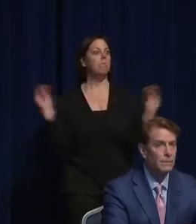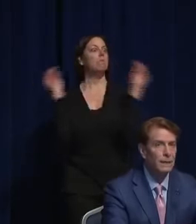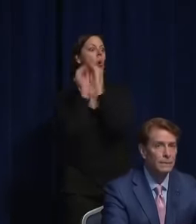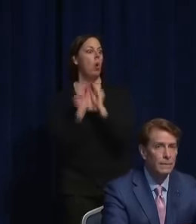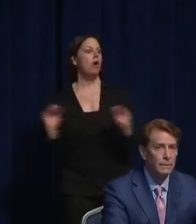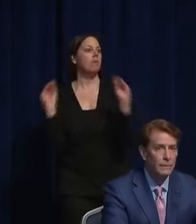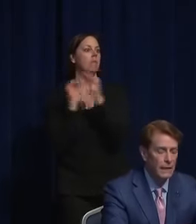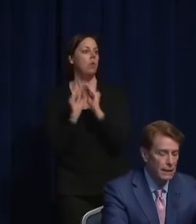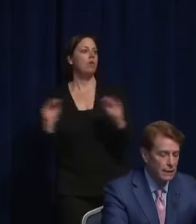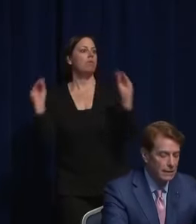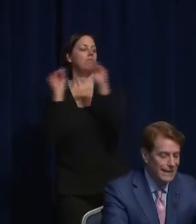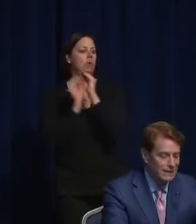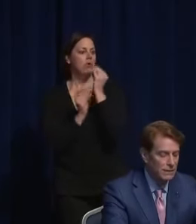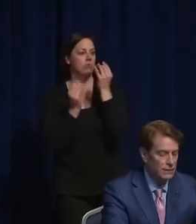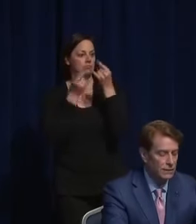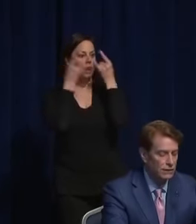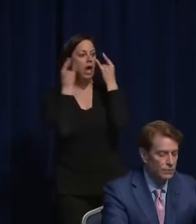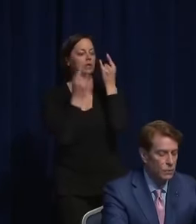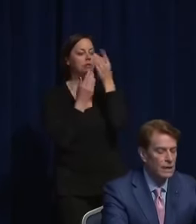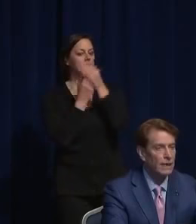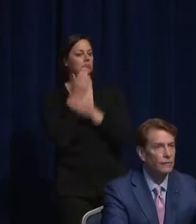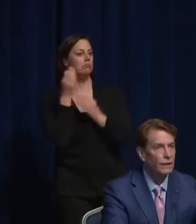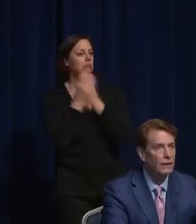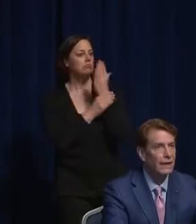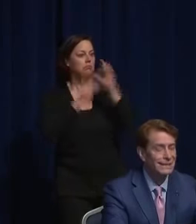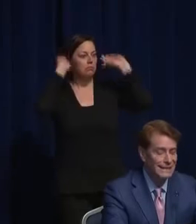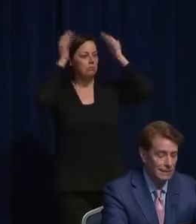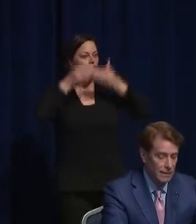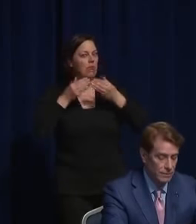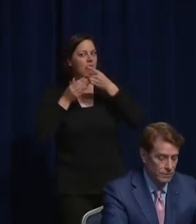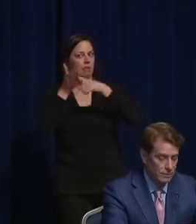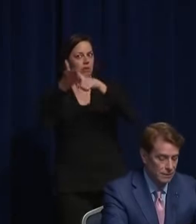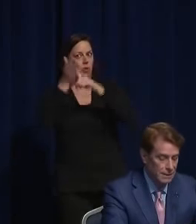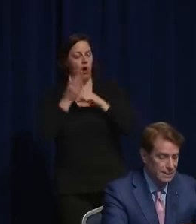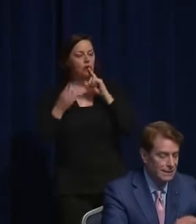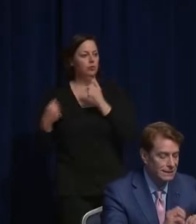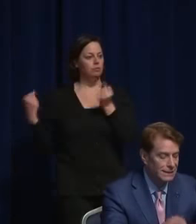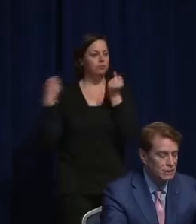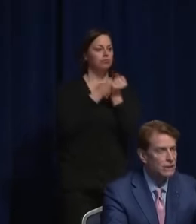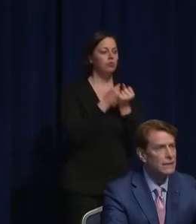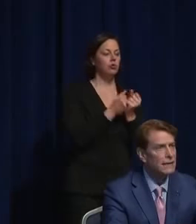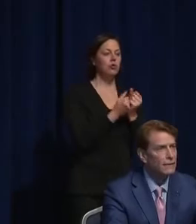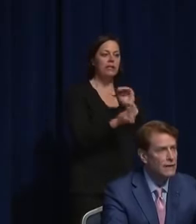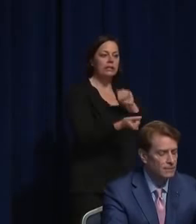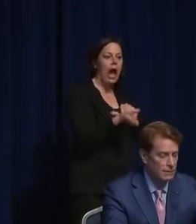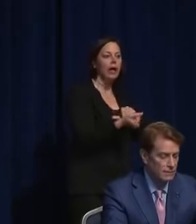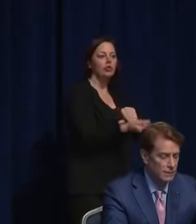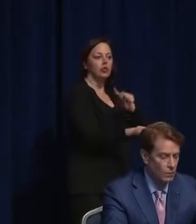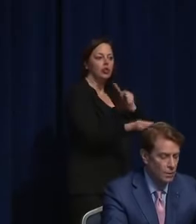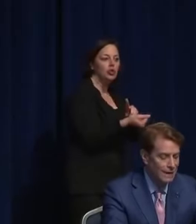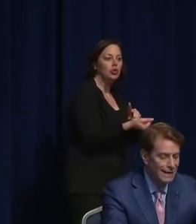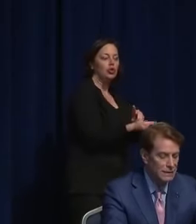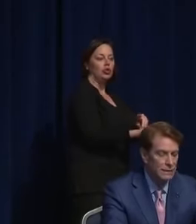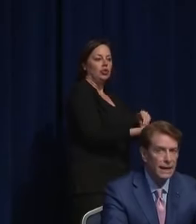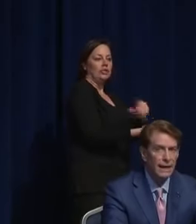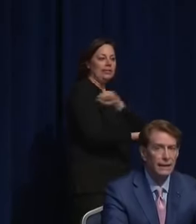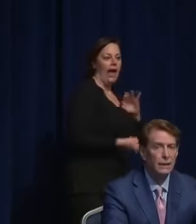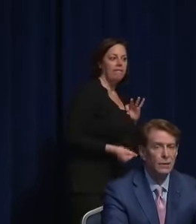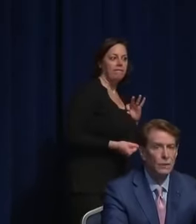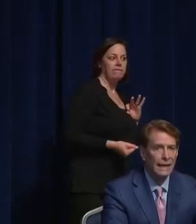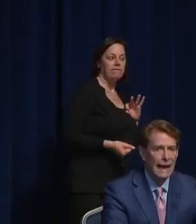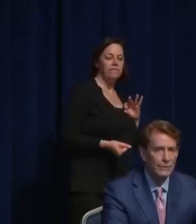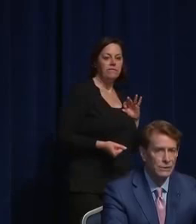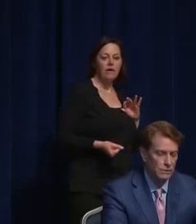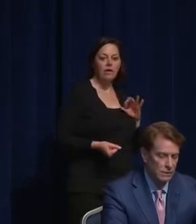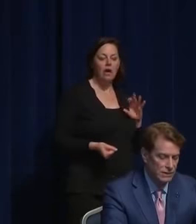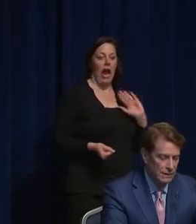of PPE that are necessary to support our frontline team members. The decisions and investments that we're making today